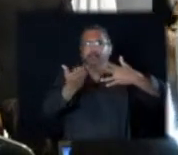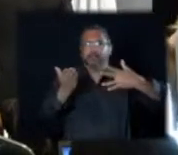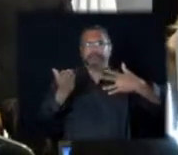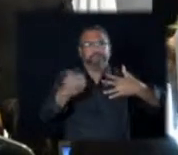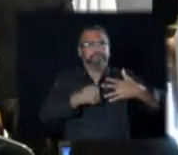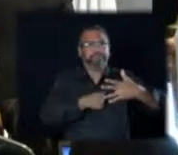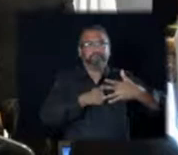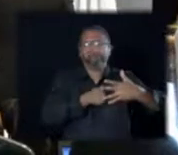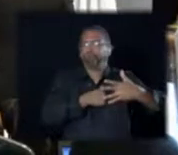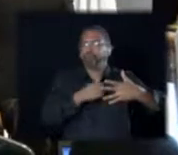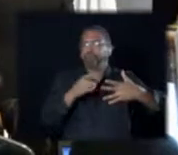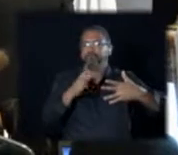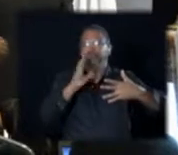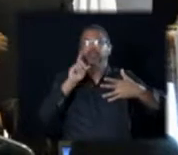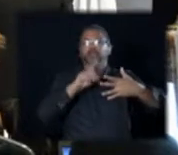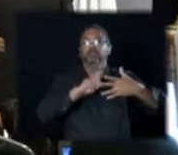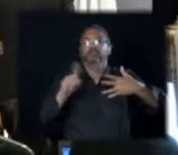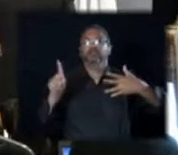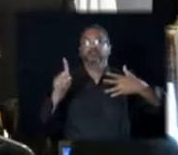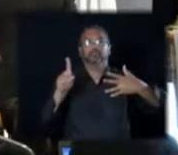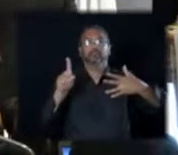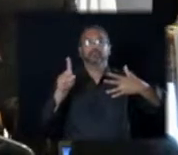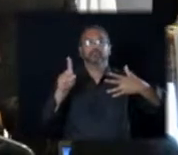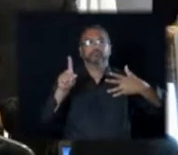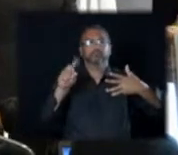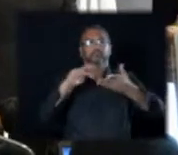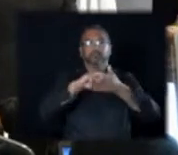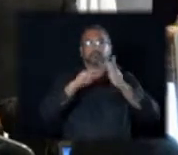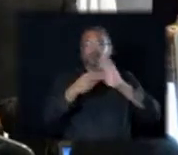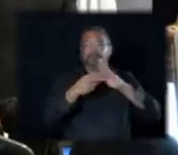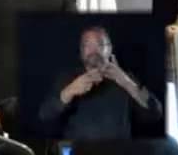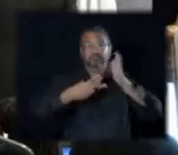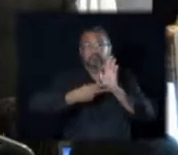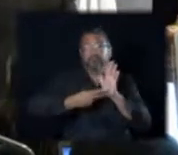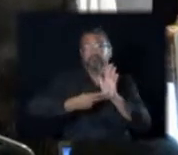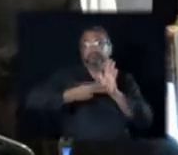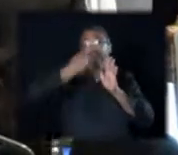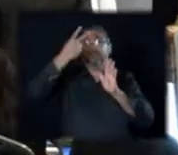the, excuse me for stopping the